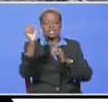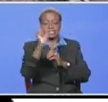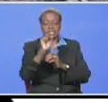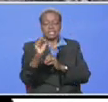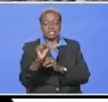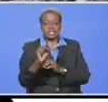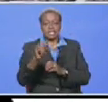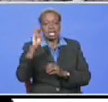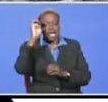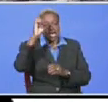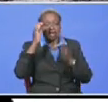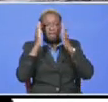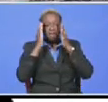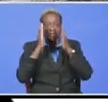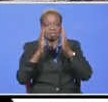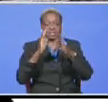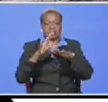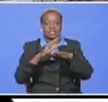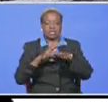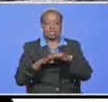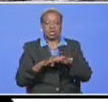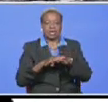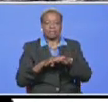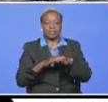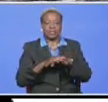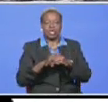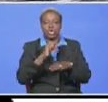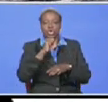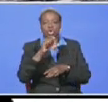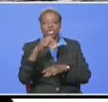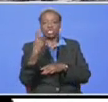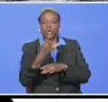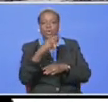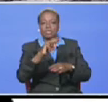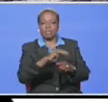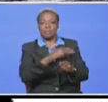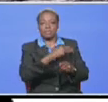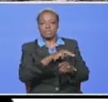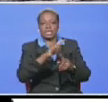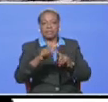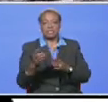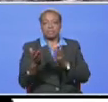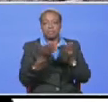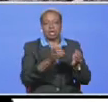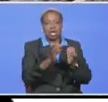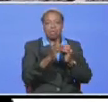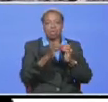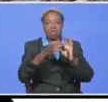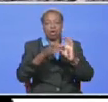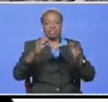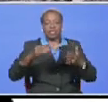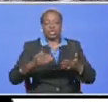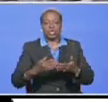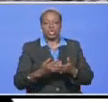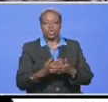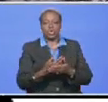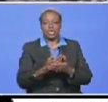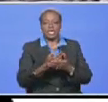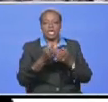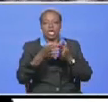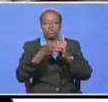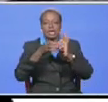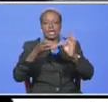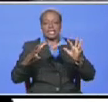he focuses on not just the music, but bringing more of the newly released carnival music for the